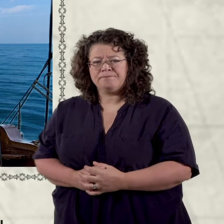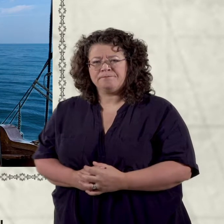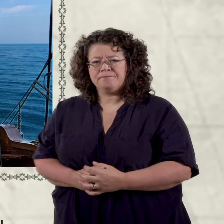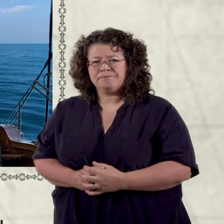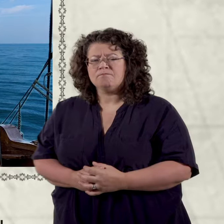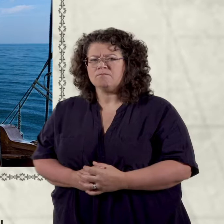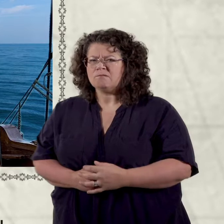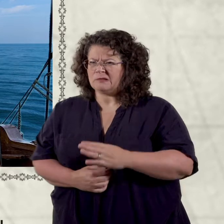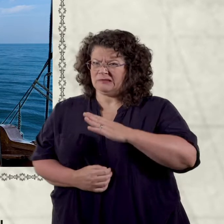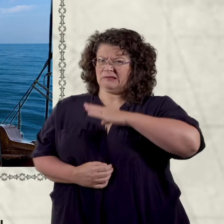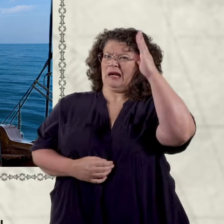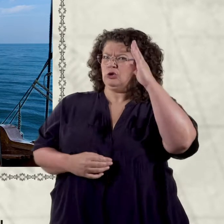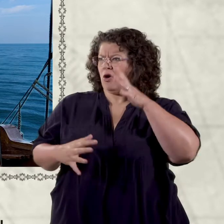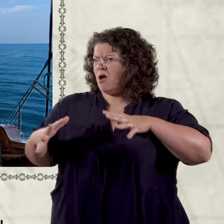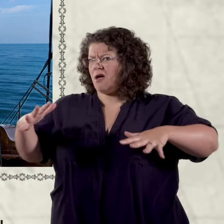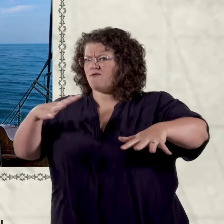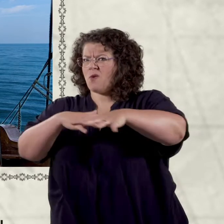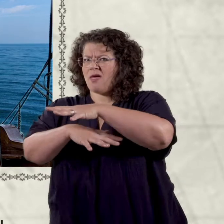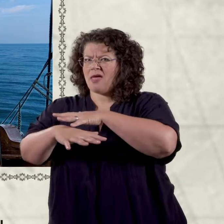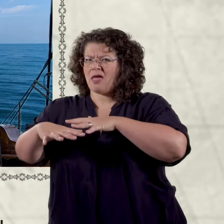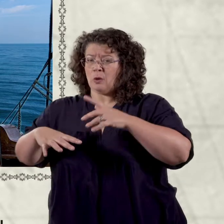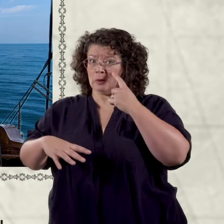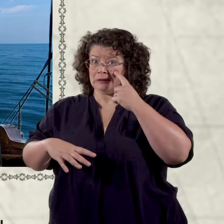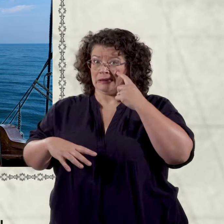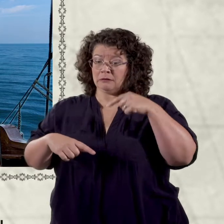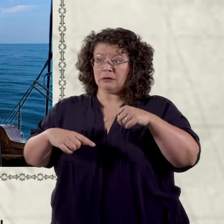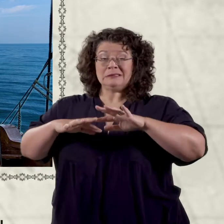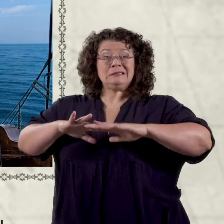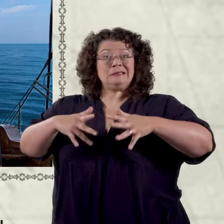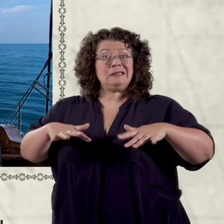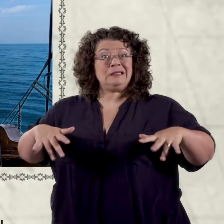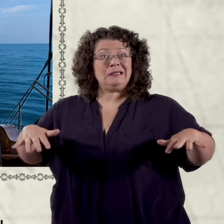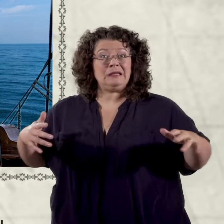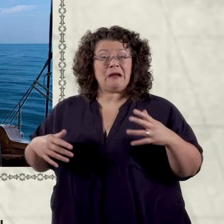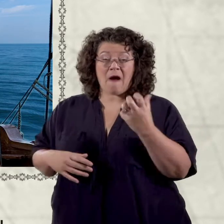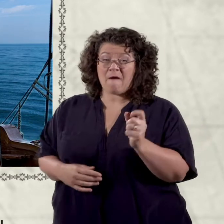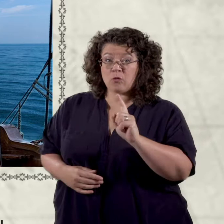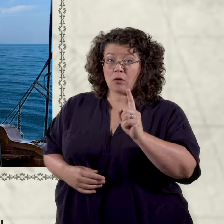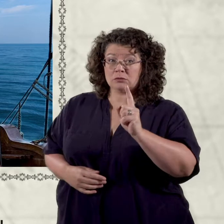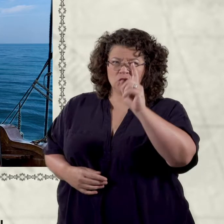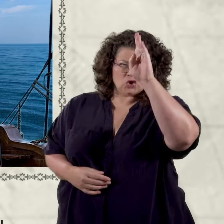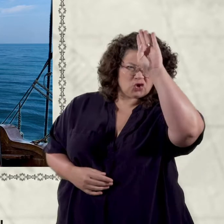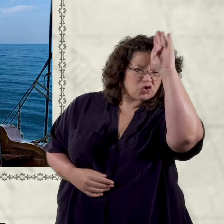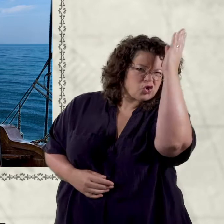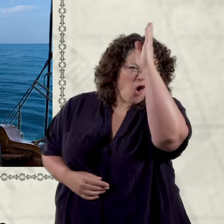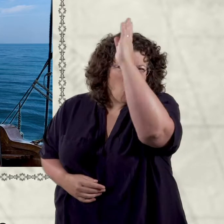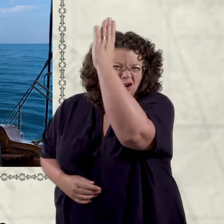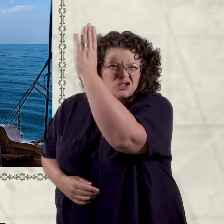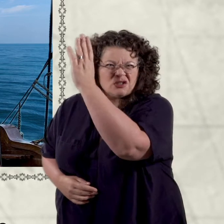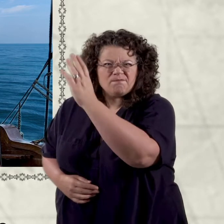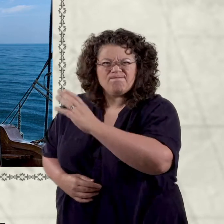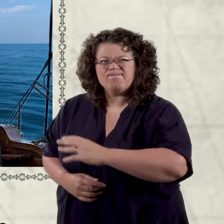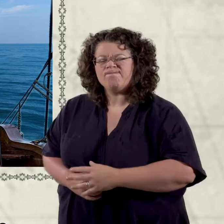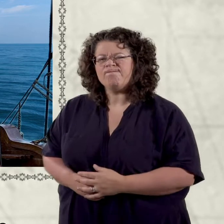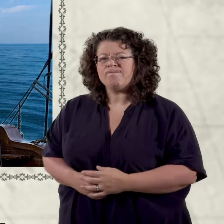There is danger everywhere. You see, in the sea there are sharks. In the air there